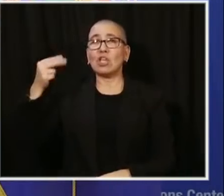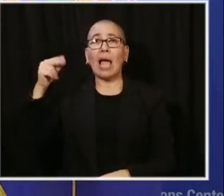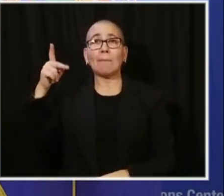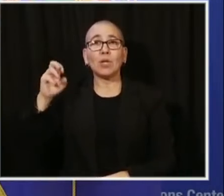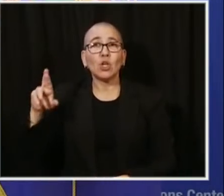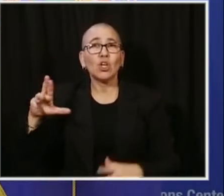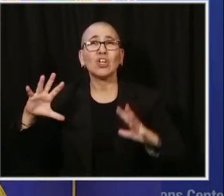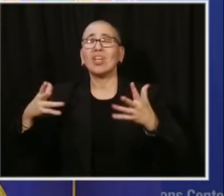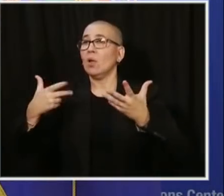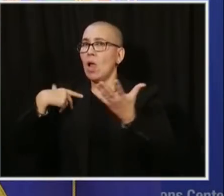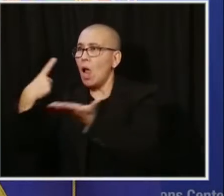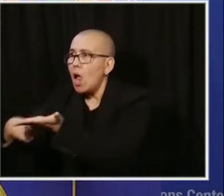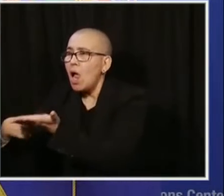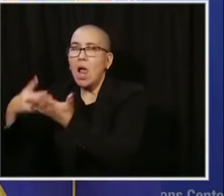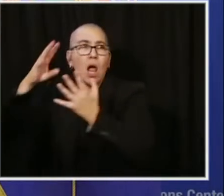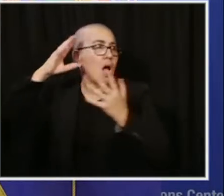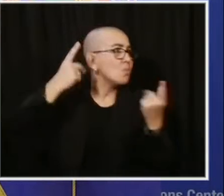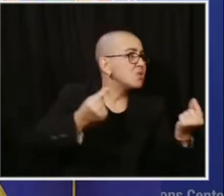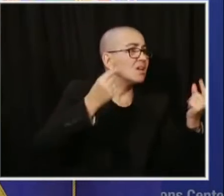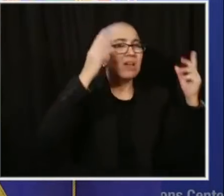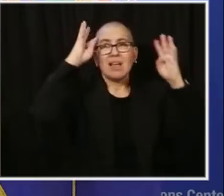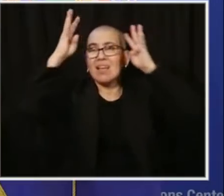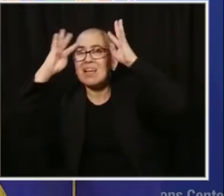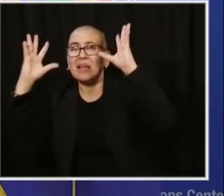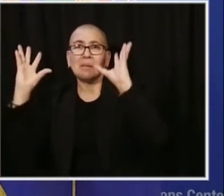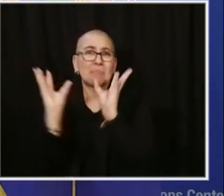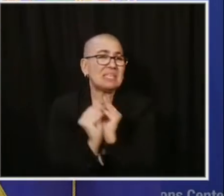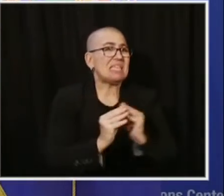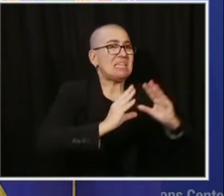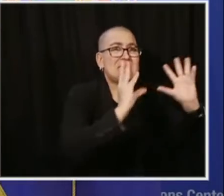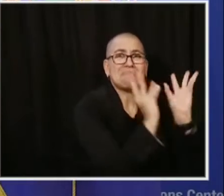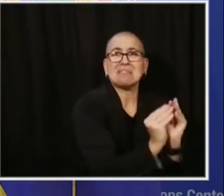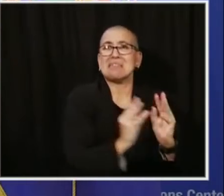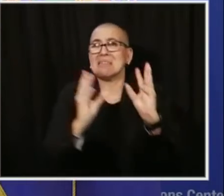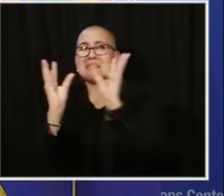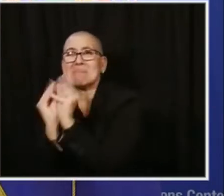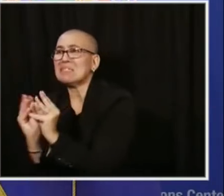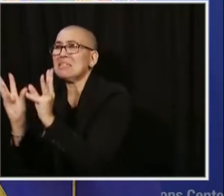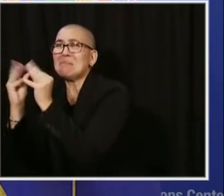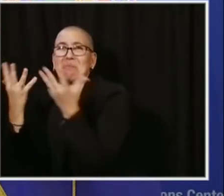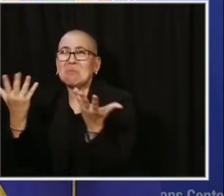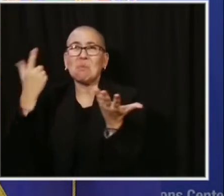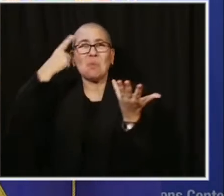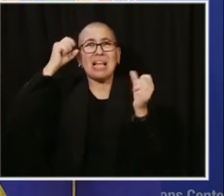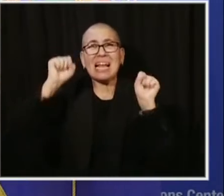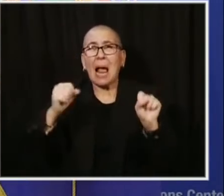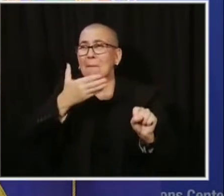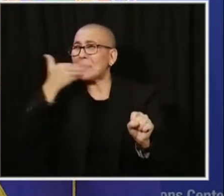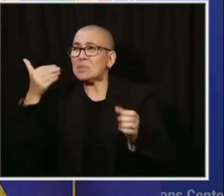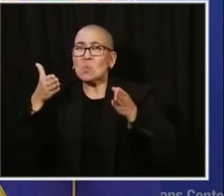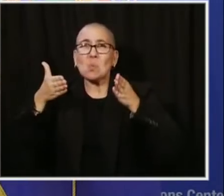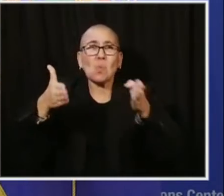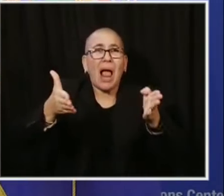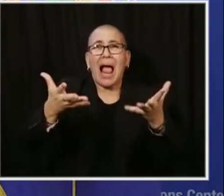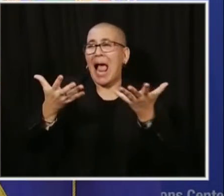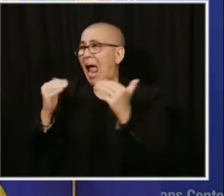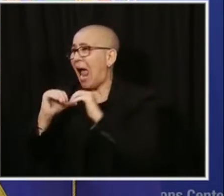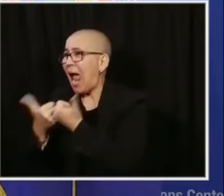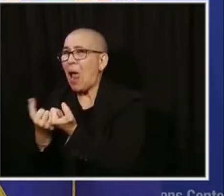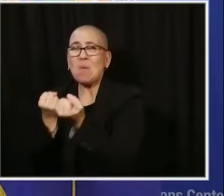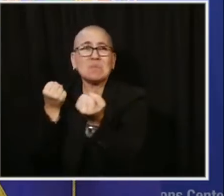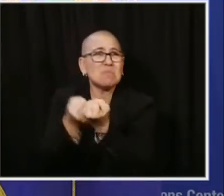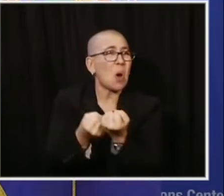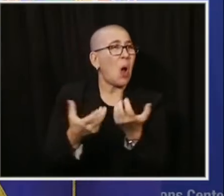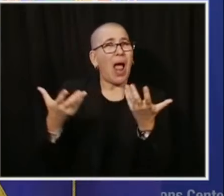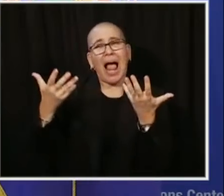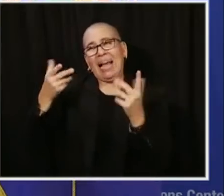work and what won't. And by looking at that data, by consulting with industry, we're trying to be as thoughtful and careful as we can to minimize economic